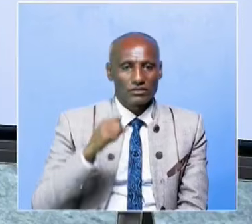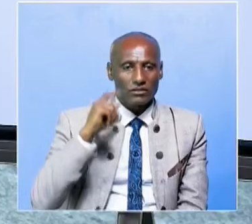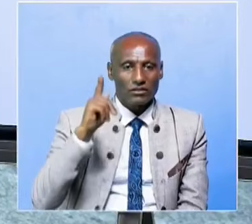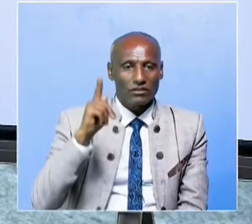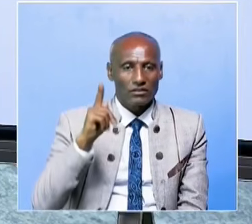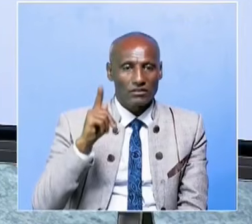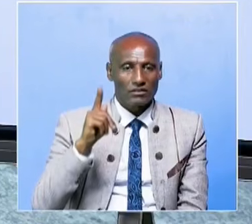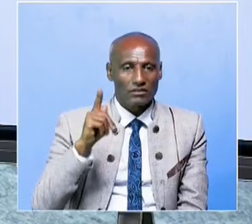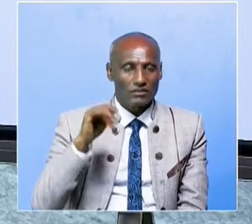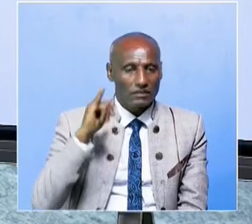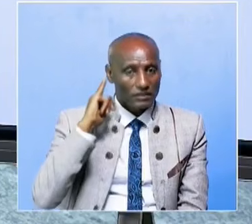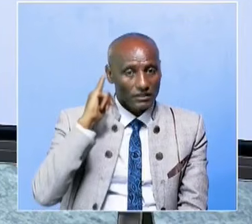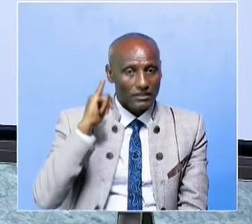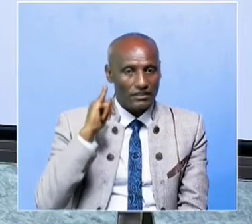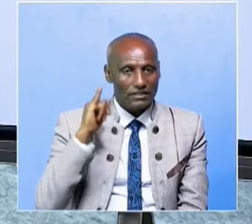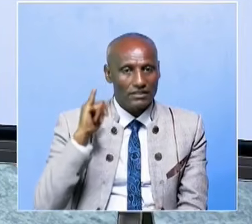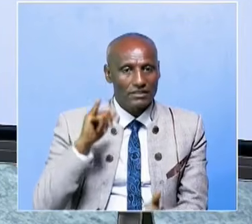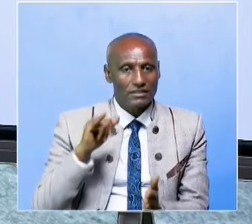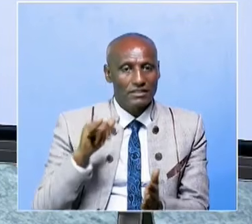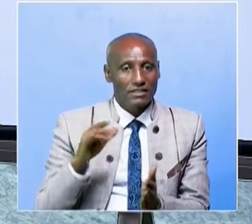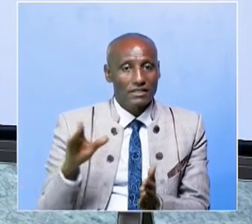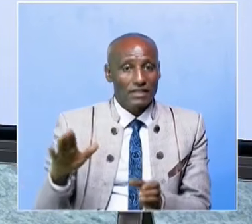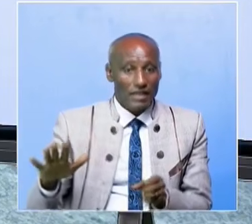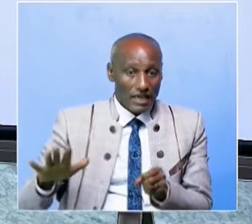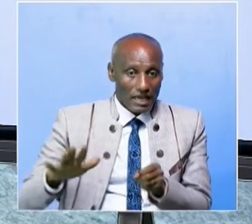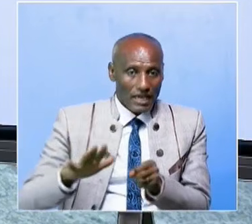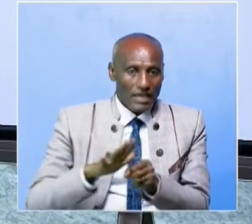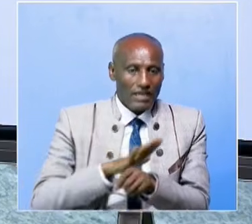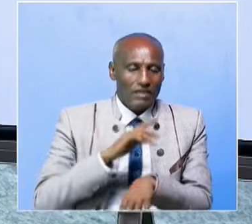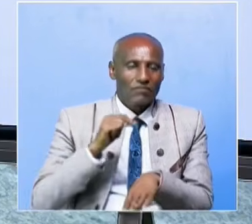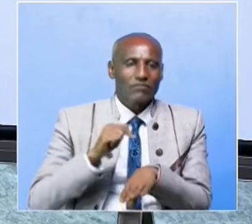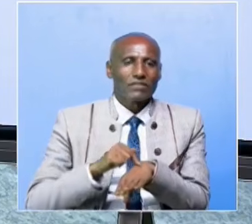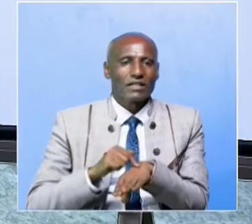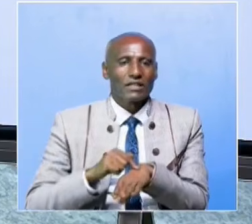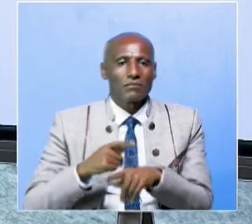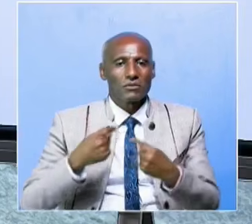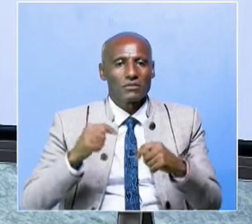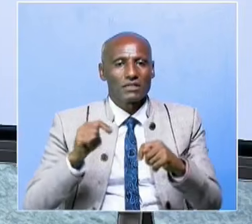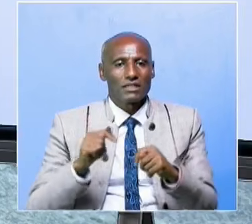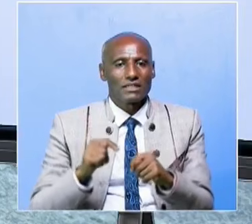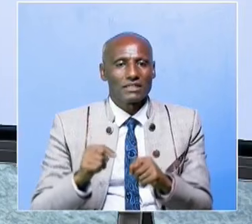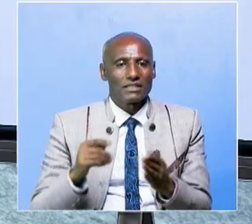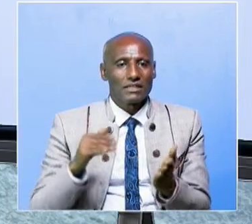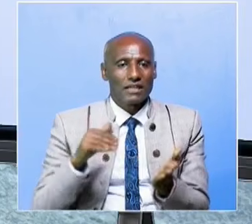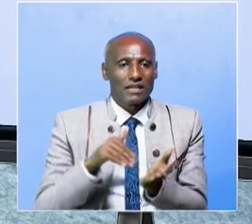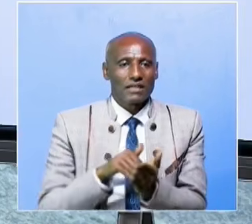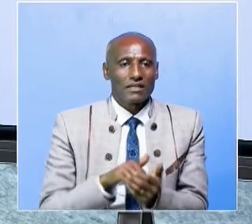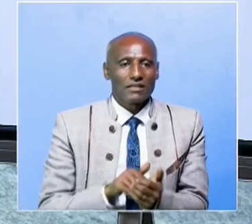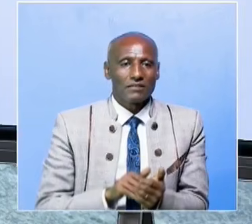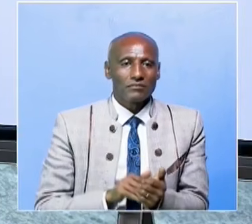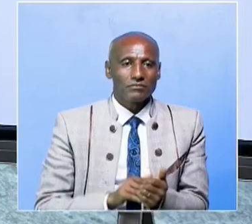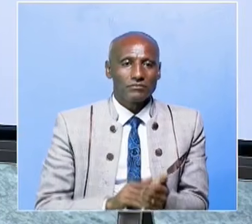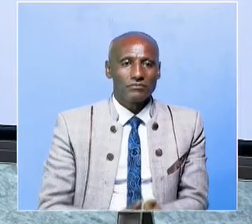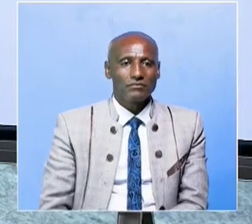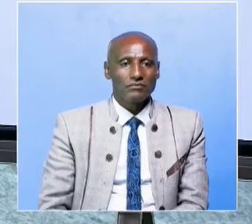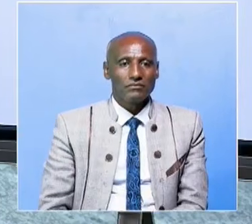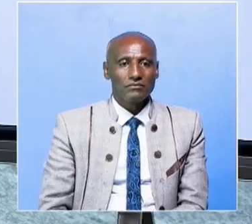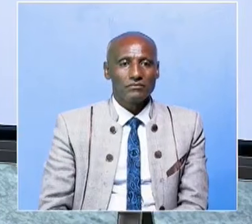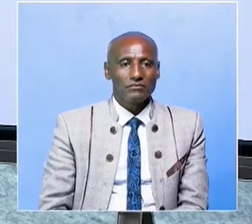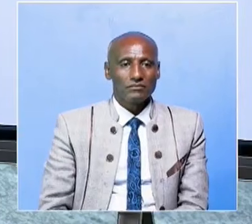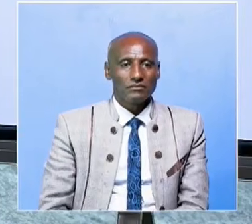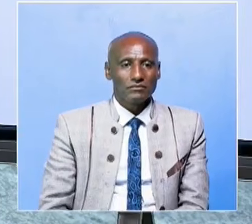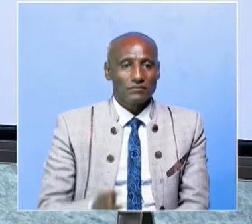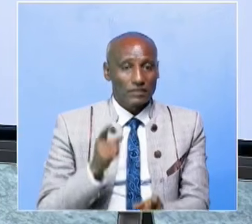Okay, I think that's enough time, and I'm sure you have tried this again, and you may have gotten